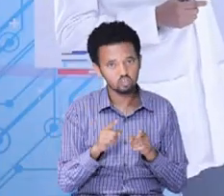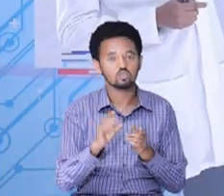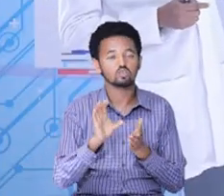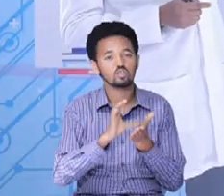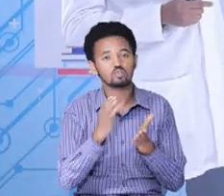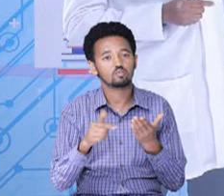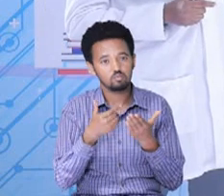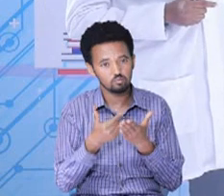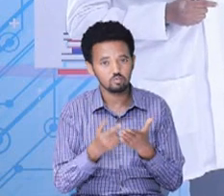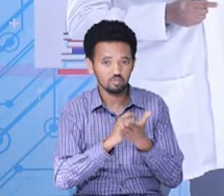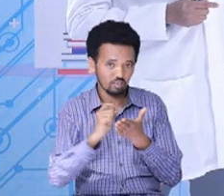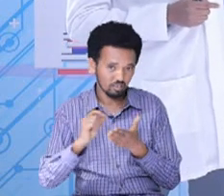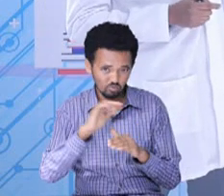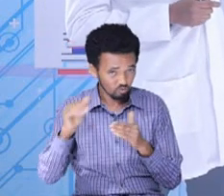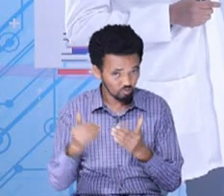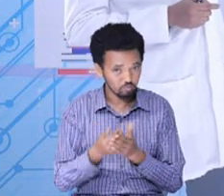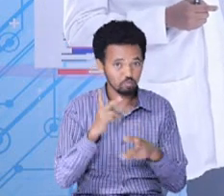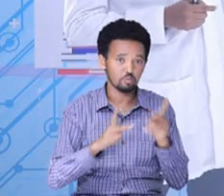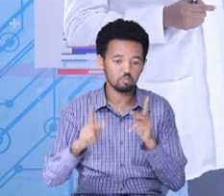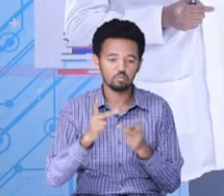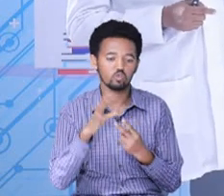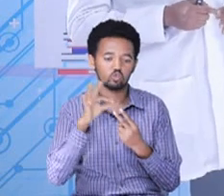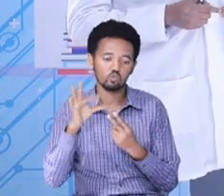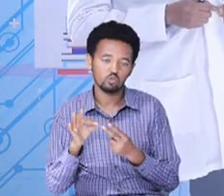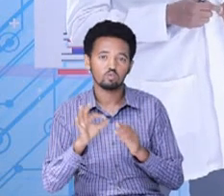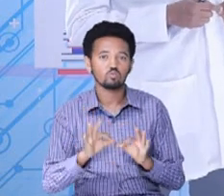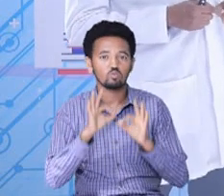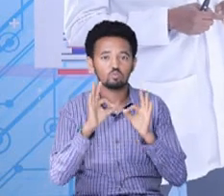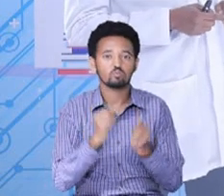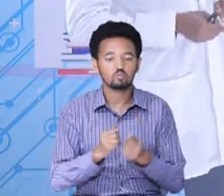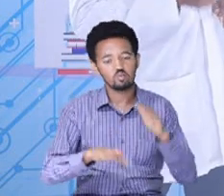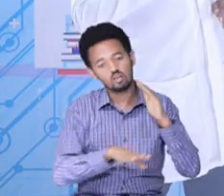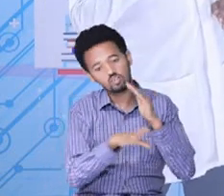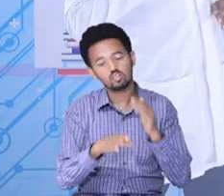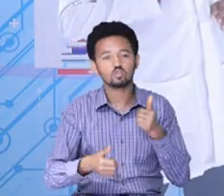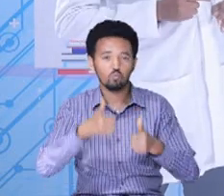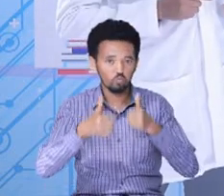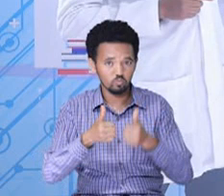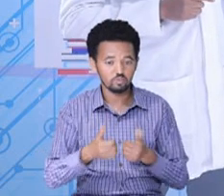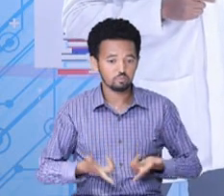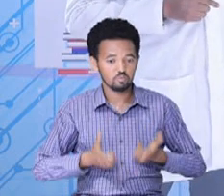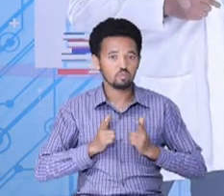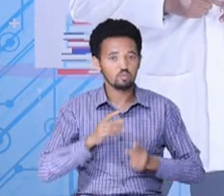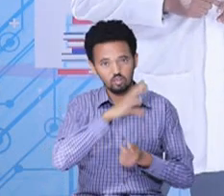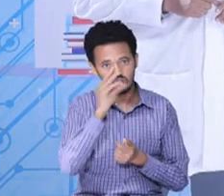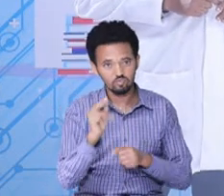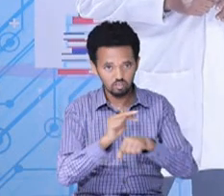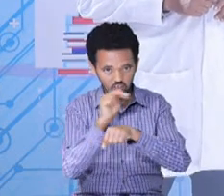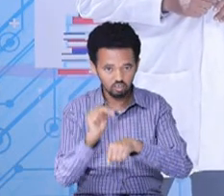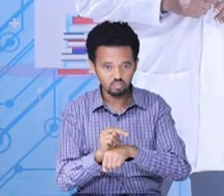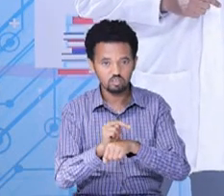to respect the right of all peoples to choose the form of government under which they will live. African